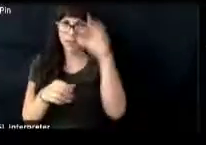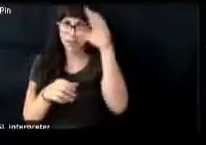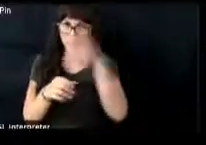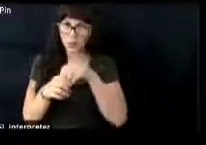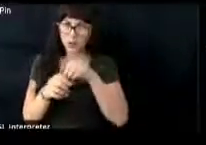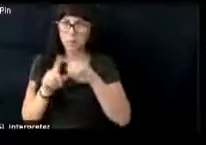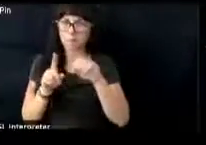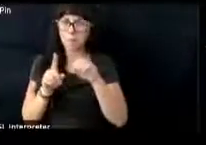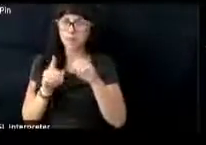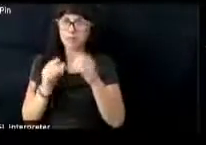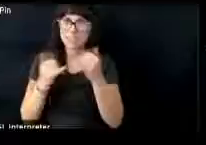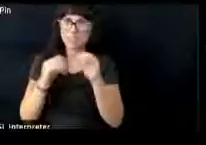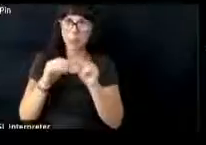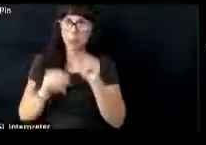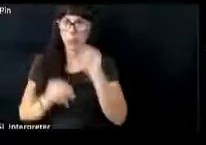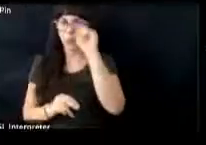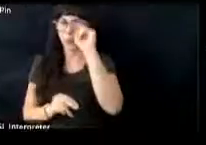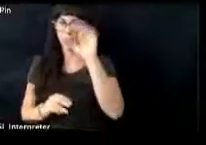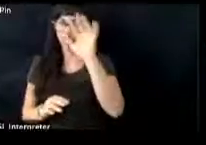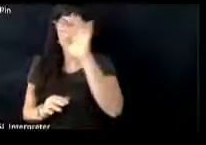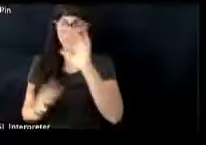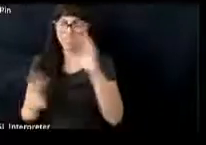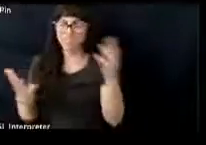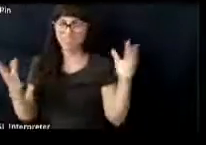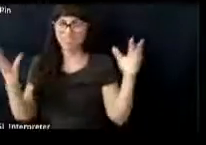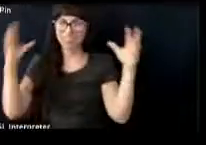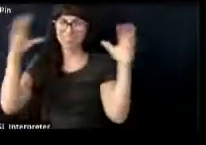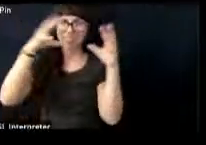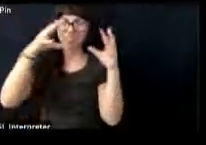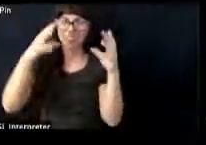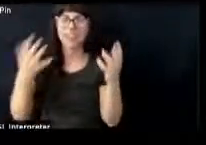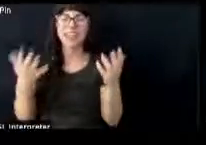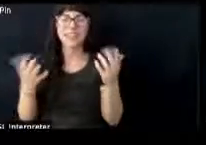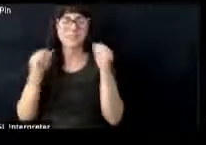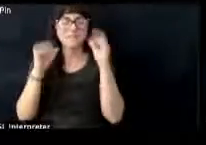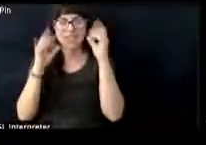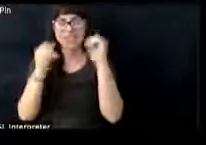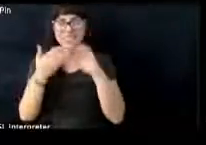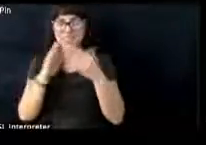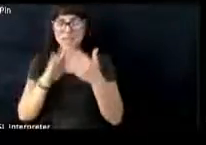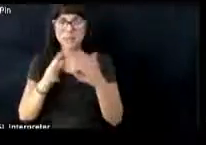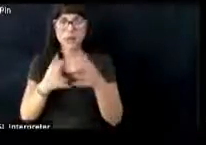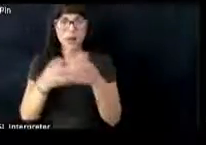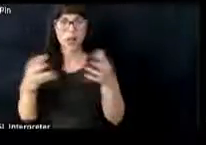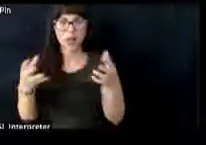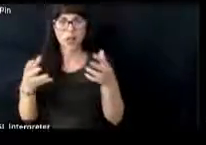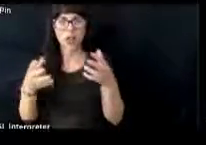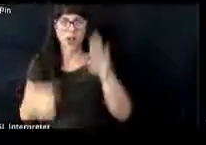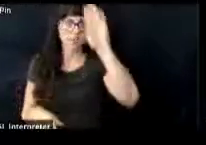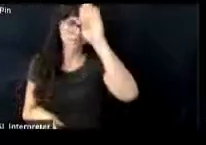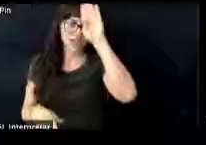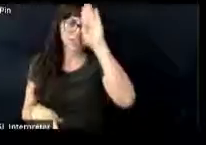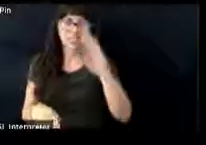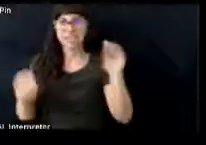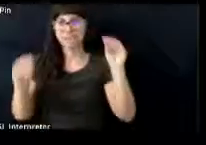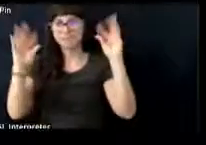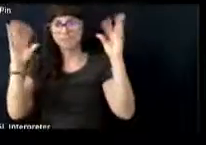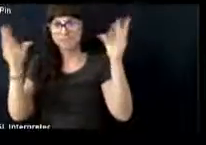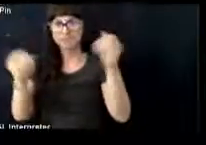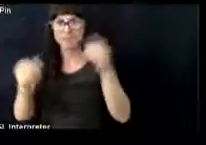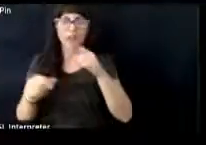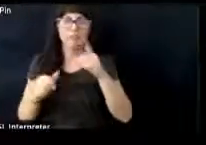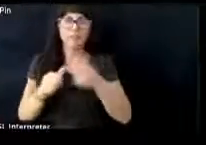north of that area. But amazing community. A lot of firefighters, police, first responders live in this